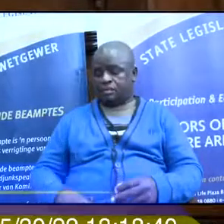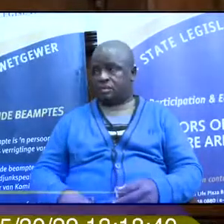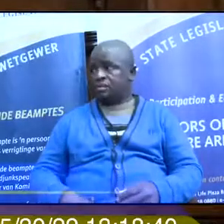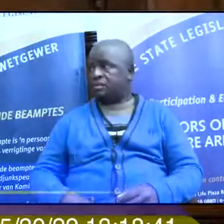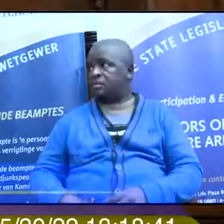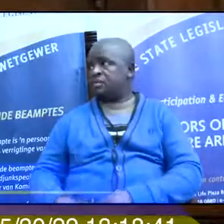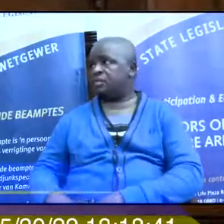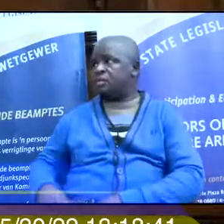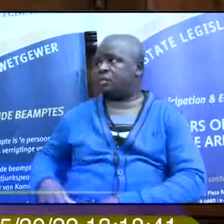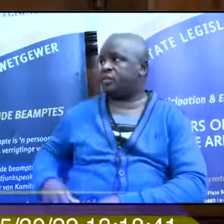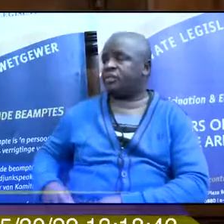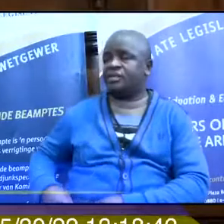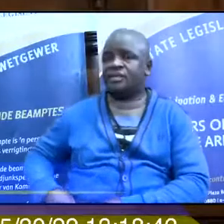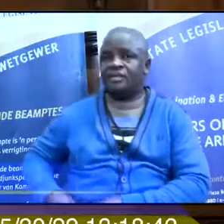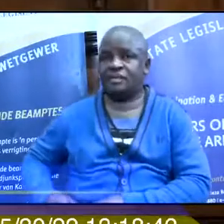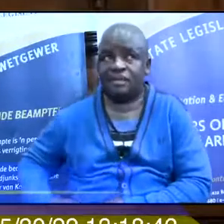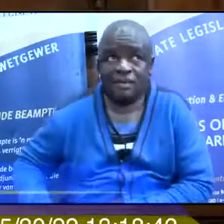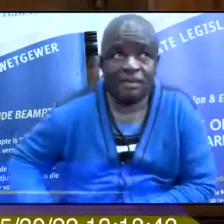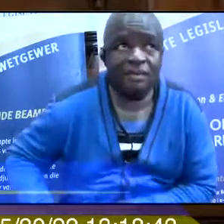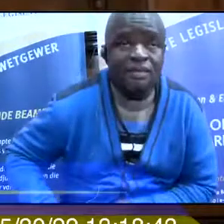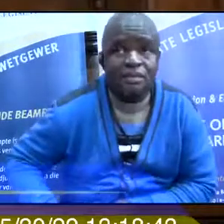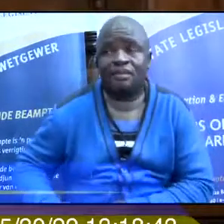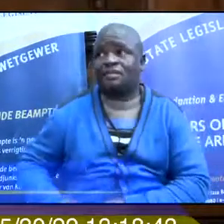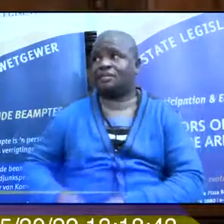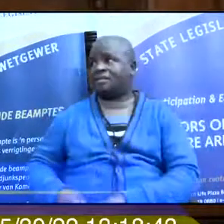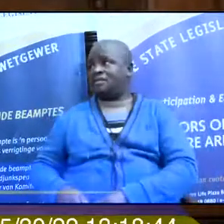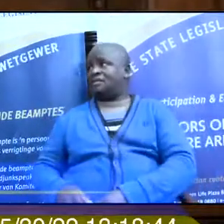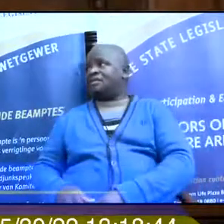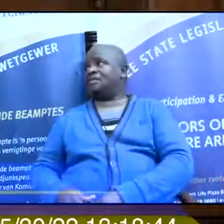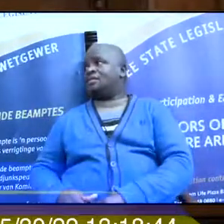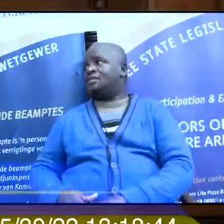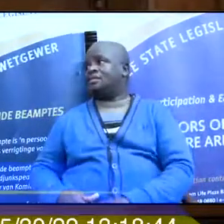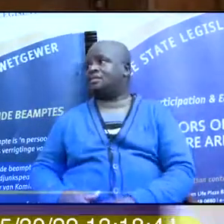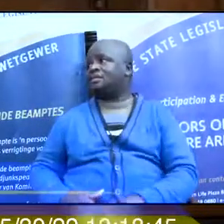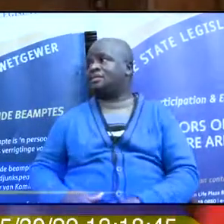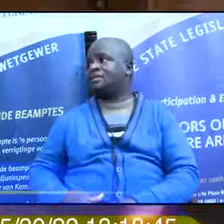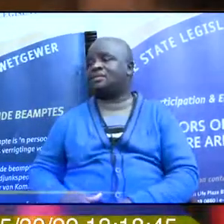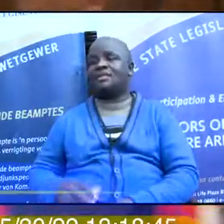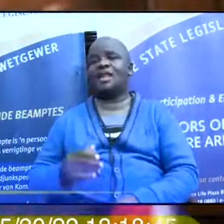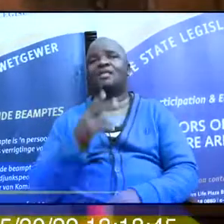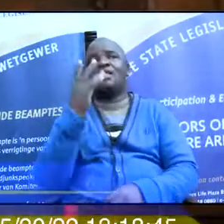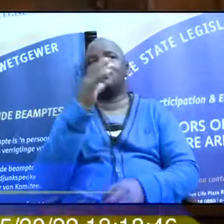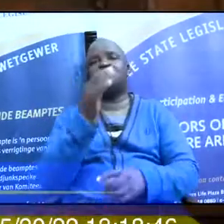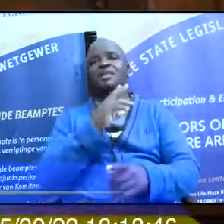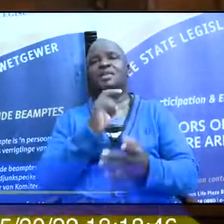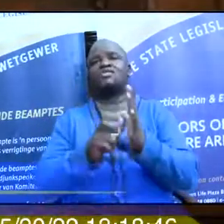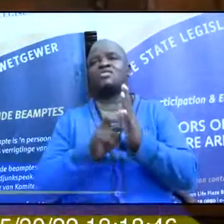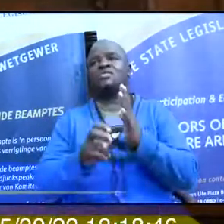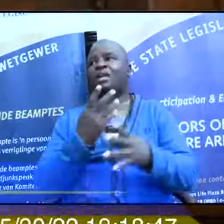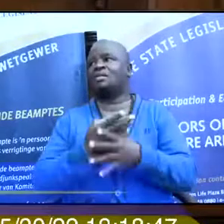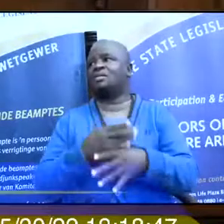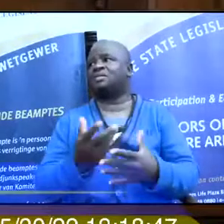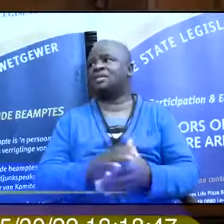so the five minutes rule i think you have seen that it doesn't work he doesn't work at all